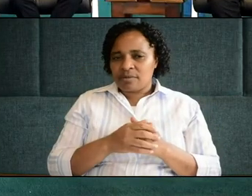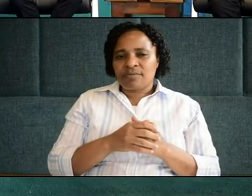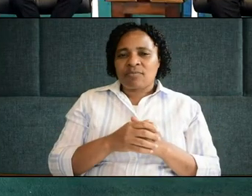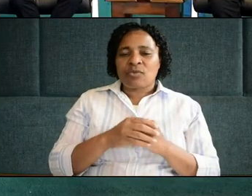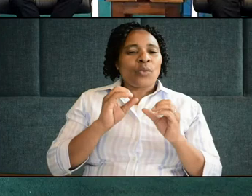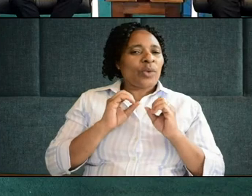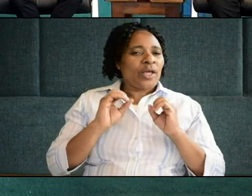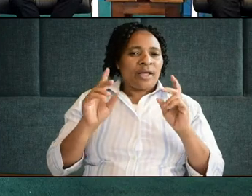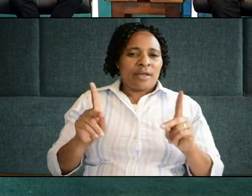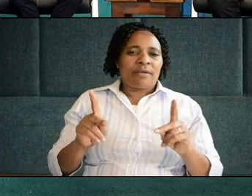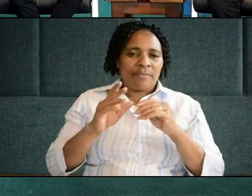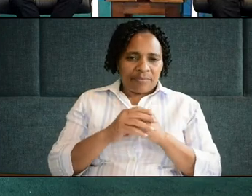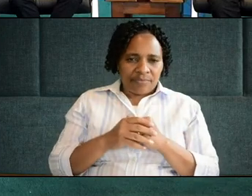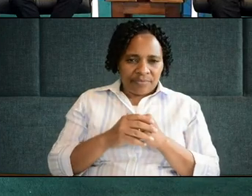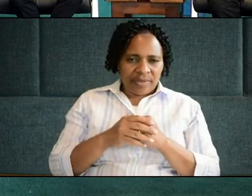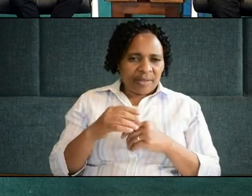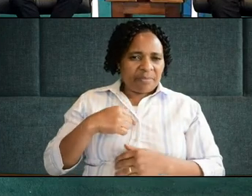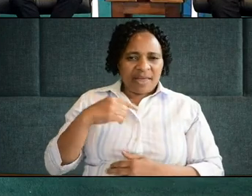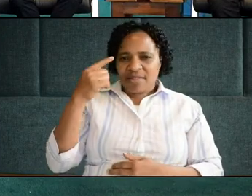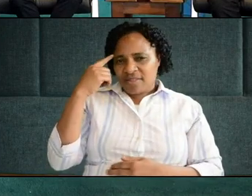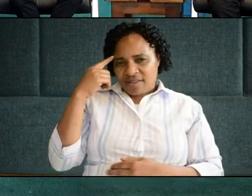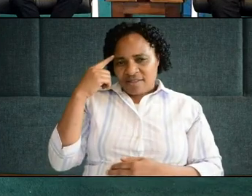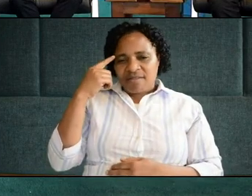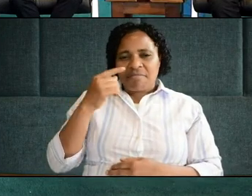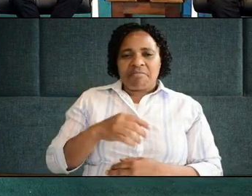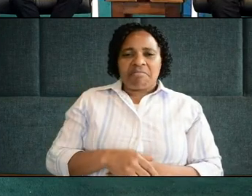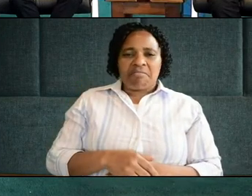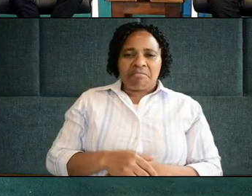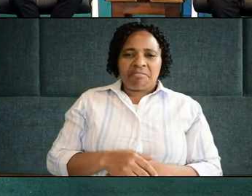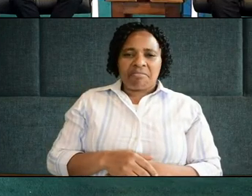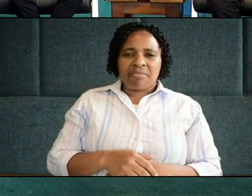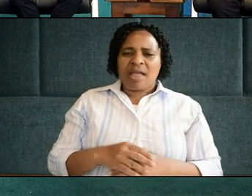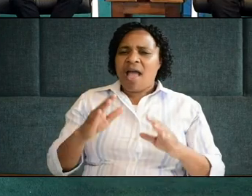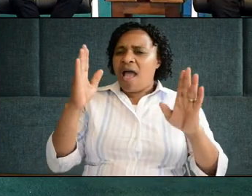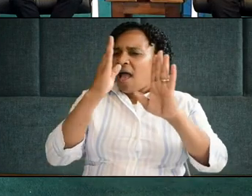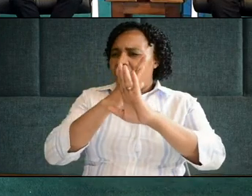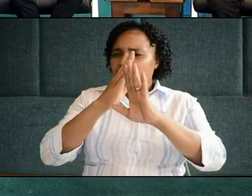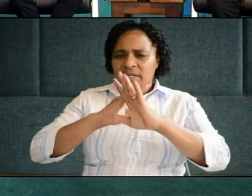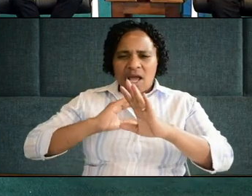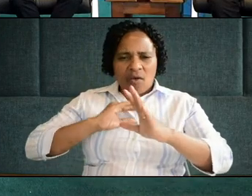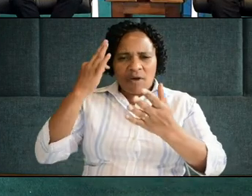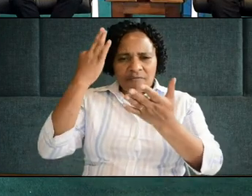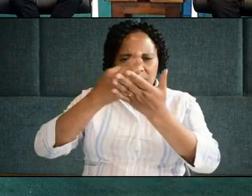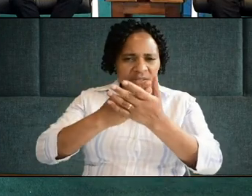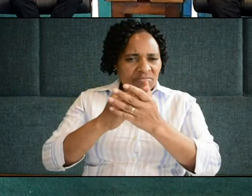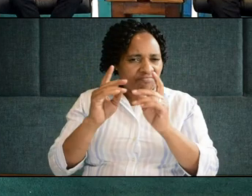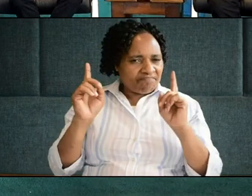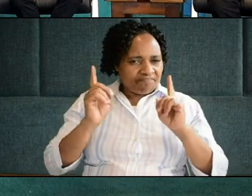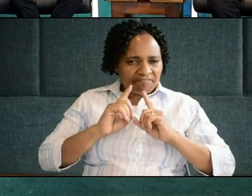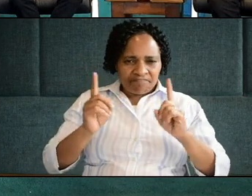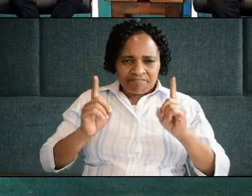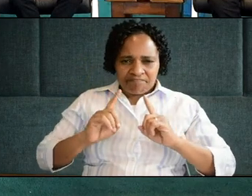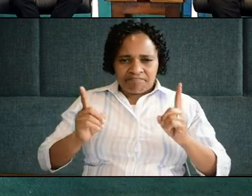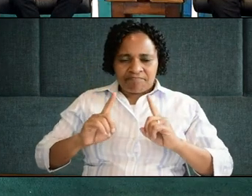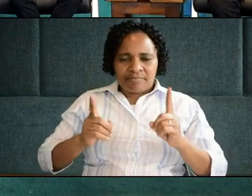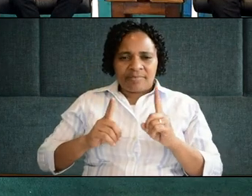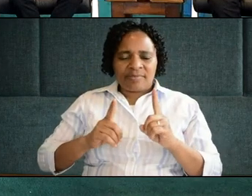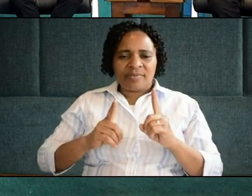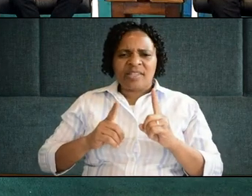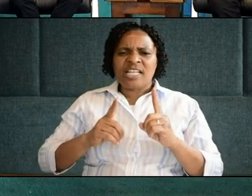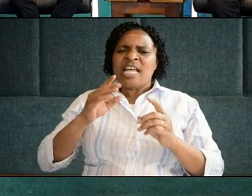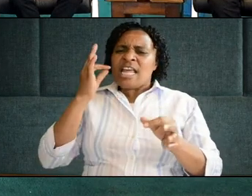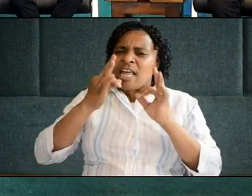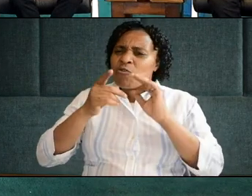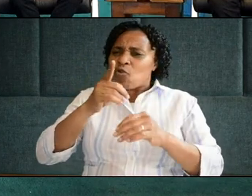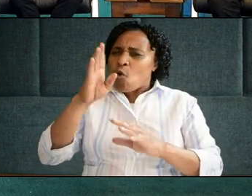Okay. I think we should not hide our faith. Mm-hmm. Yeah, because by hiding